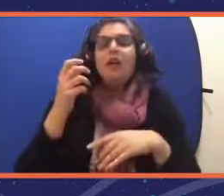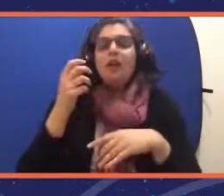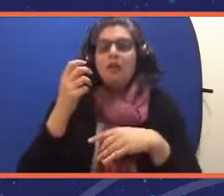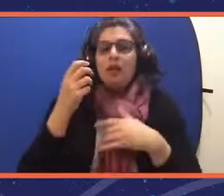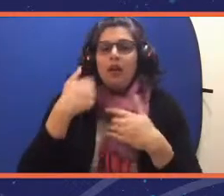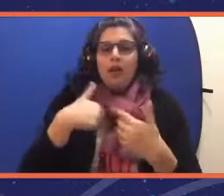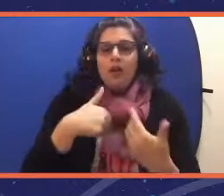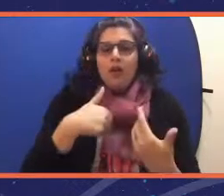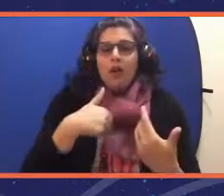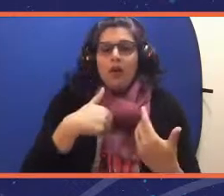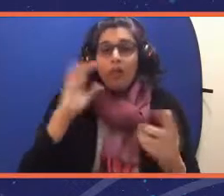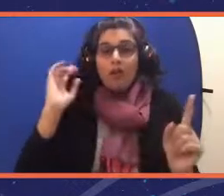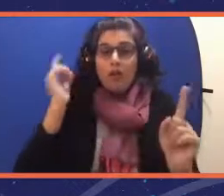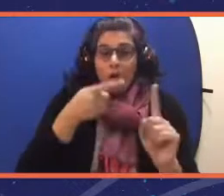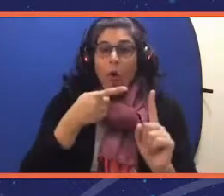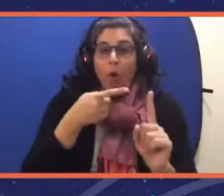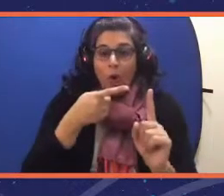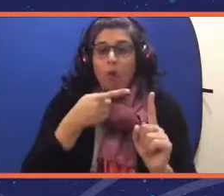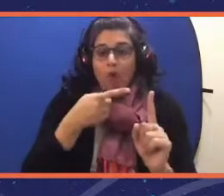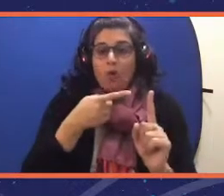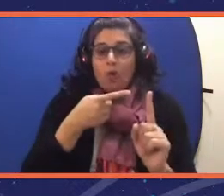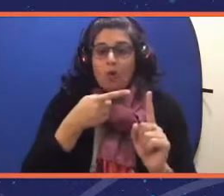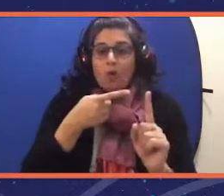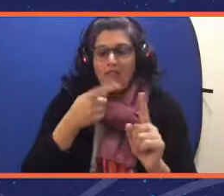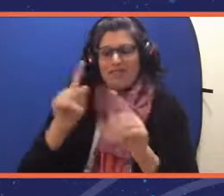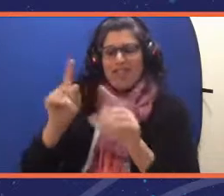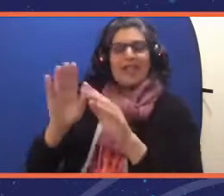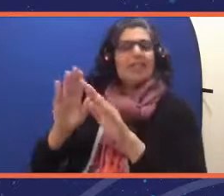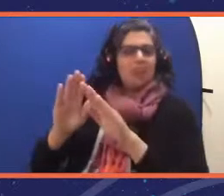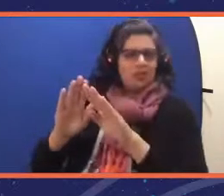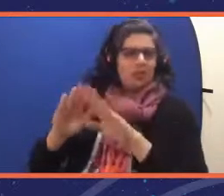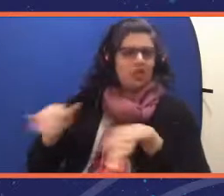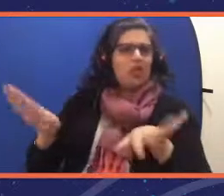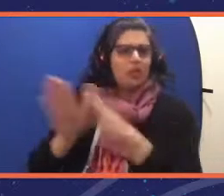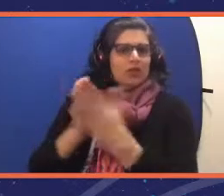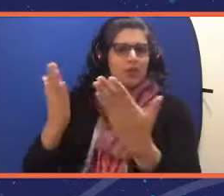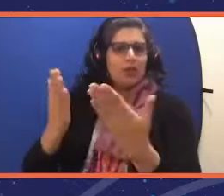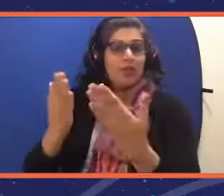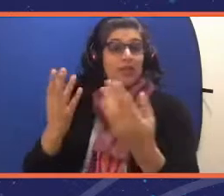The goal essentially of the children's book is to